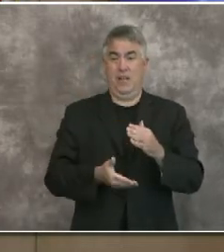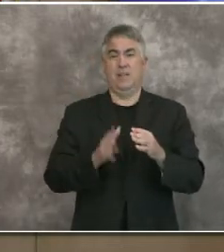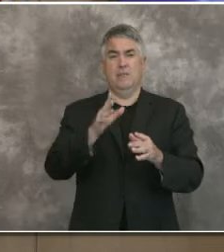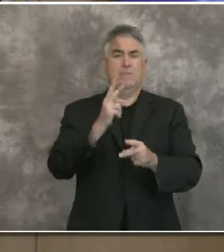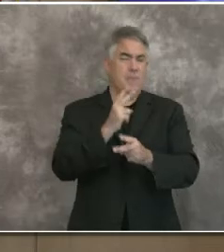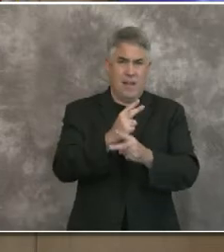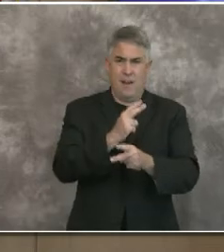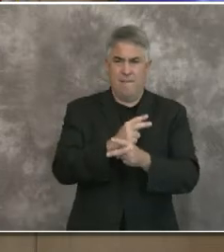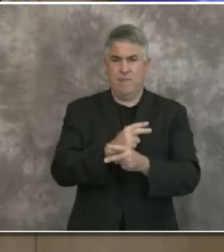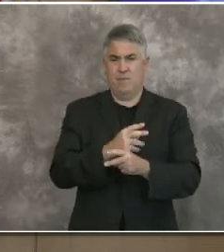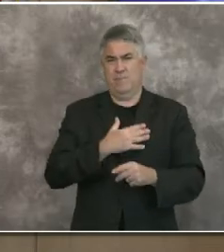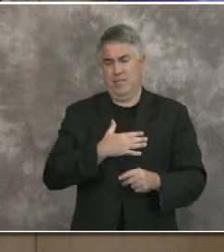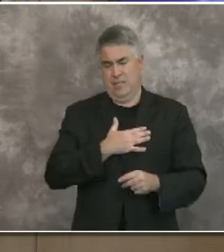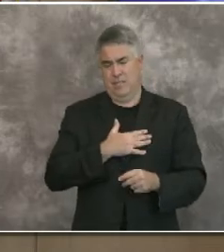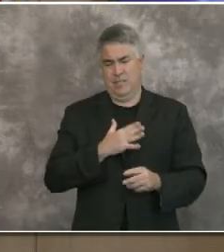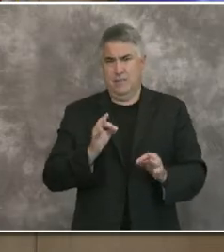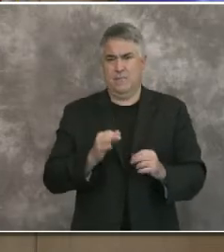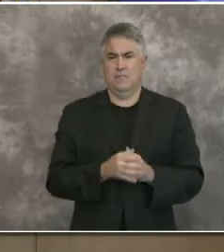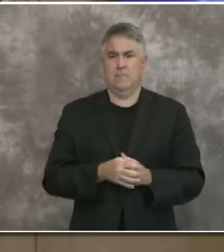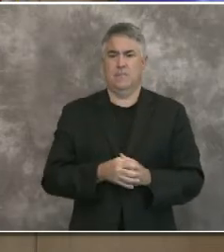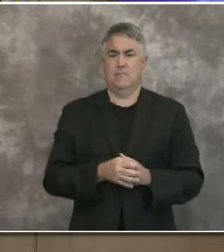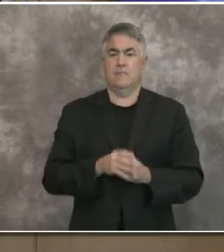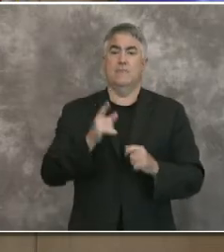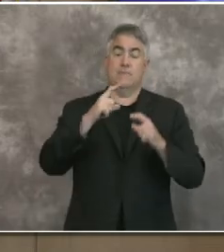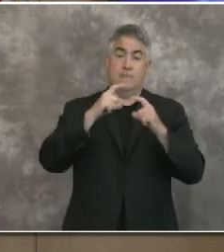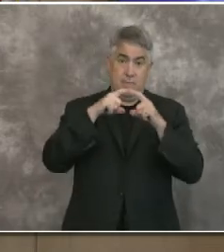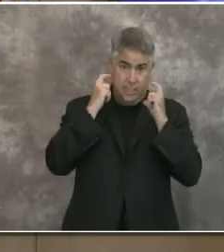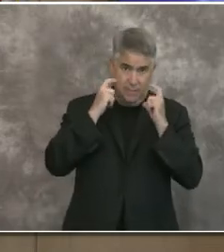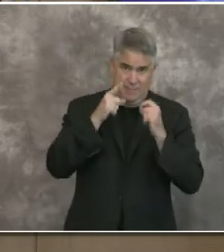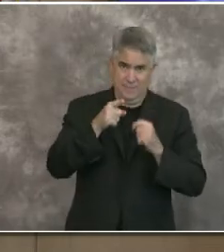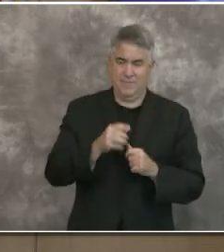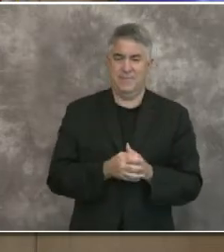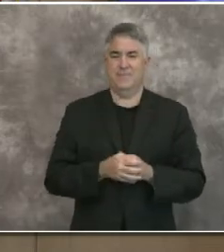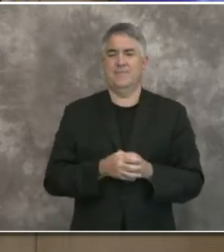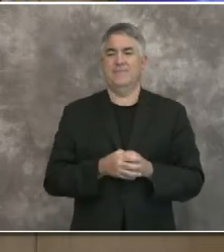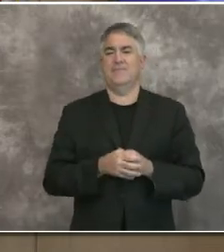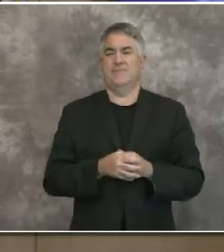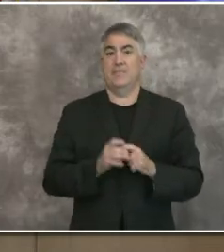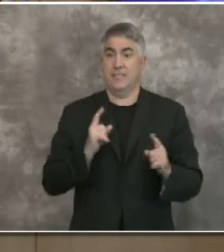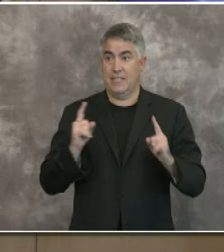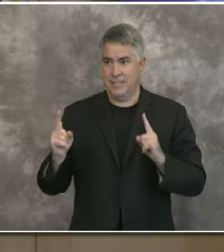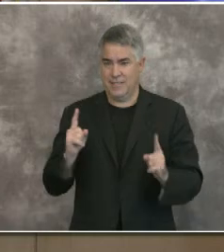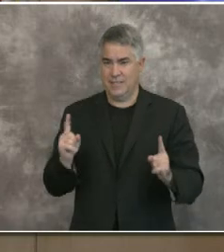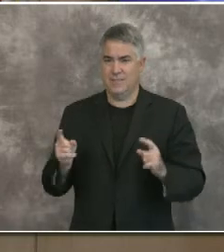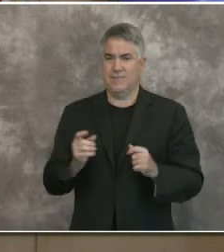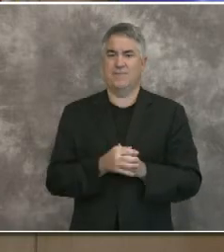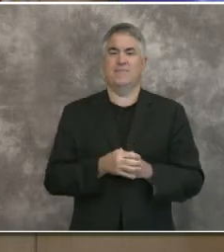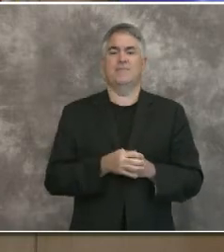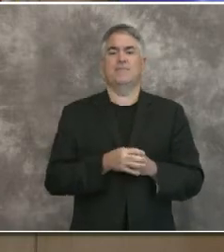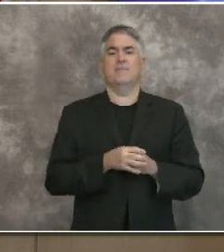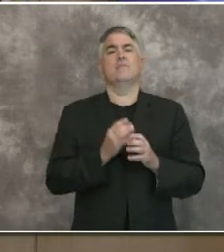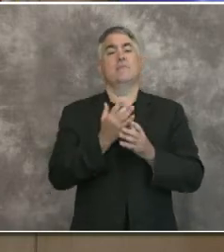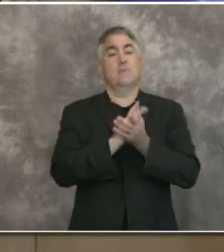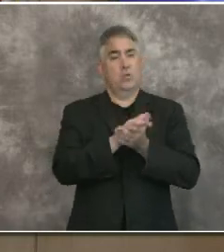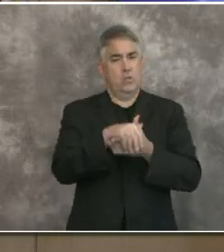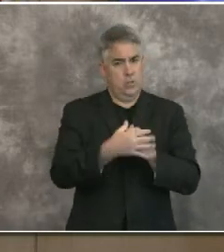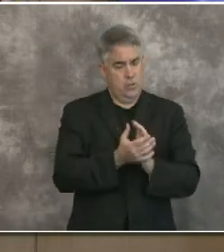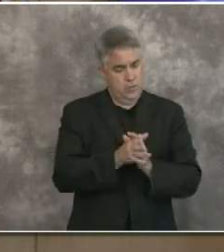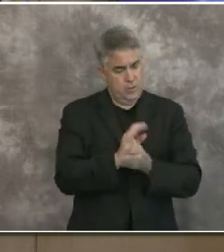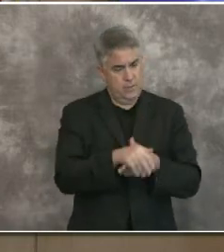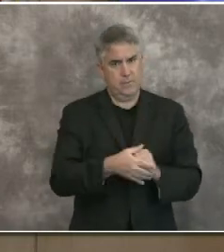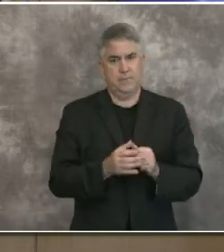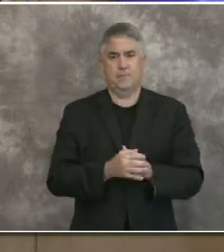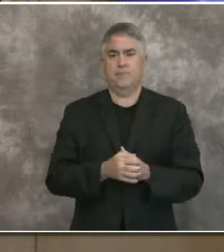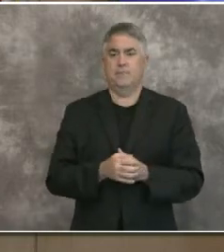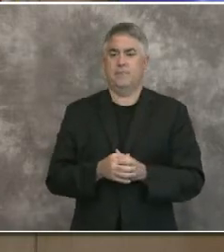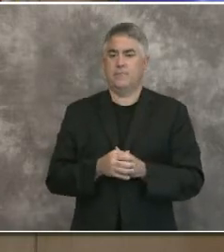possible, utilizing face coverings, physical distancing where you can, hand washing, and then, of course, for those folks going to